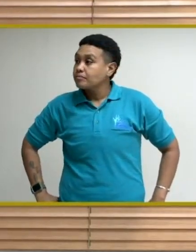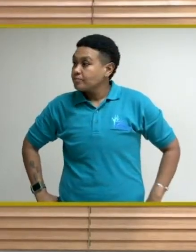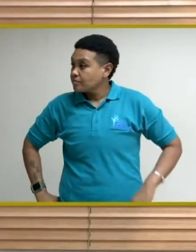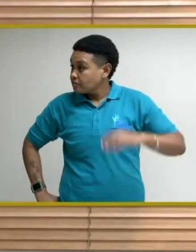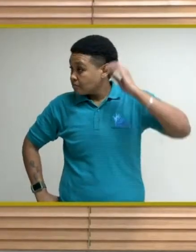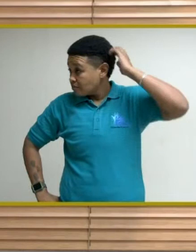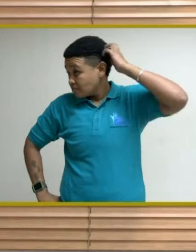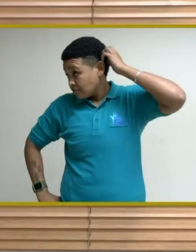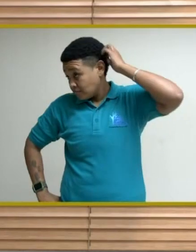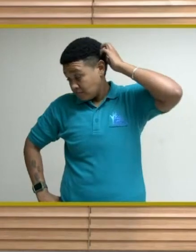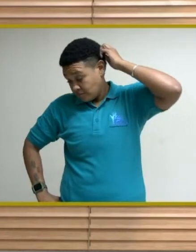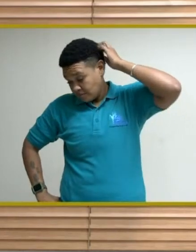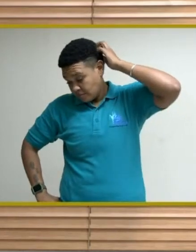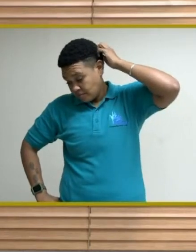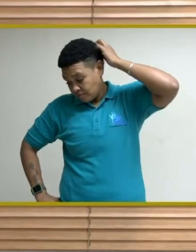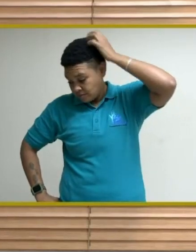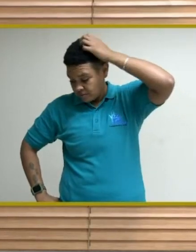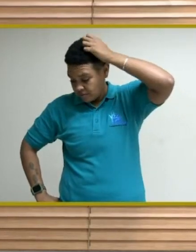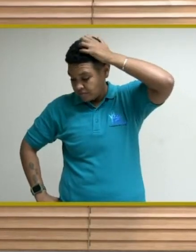Emma Lewis.